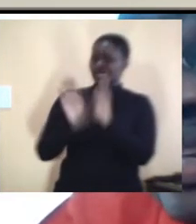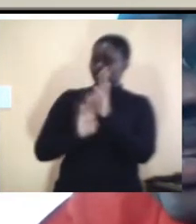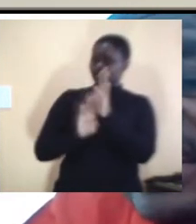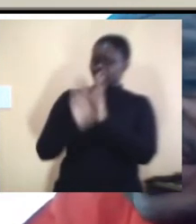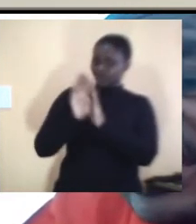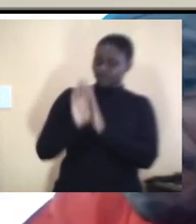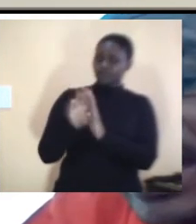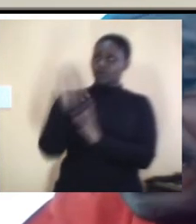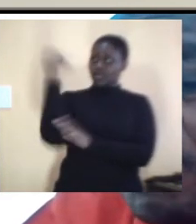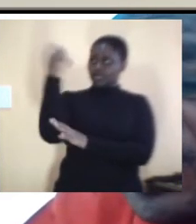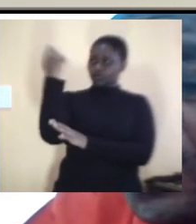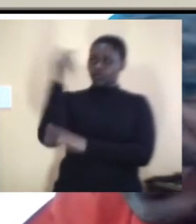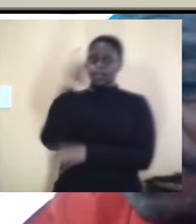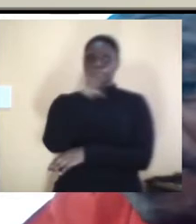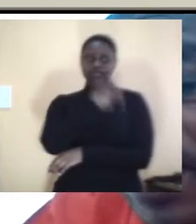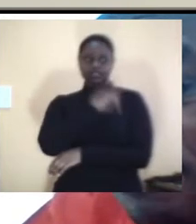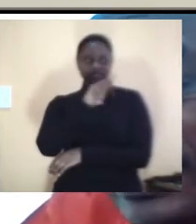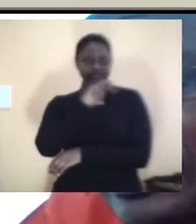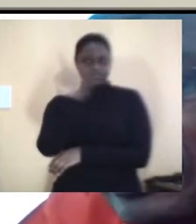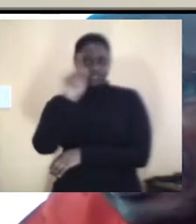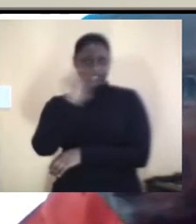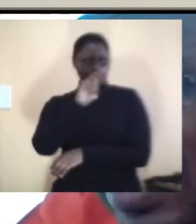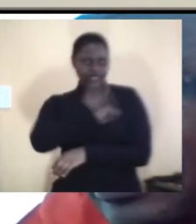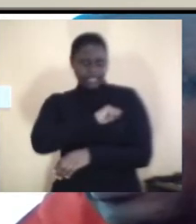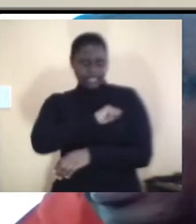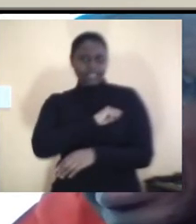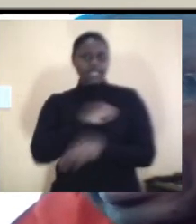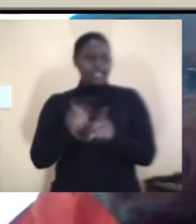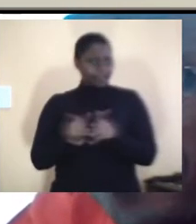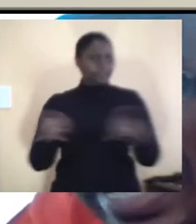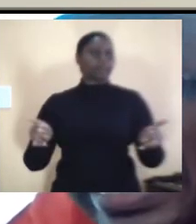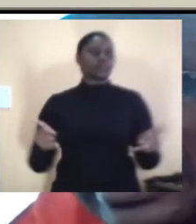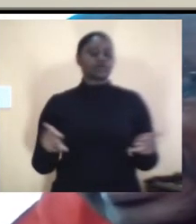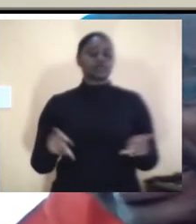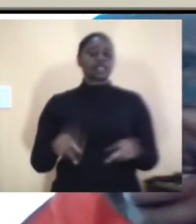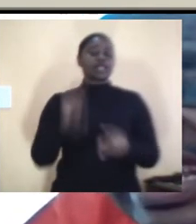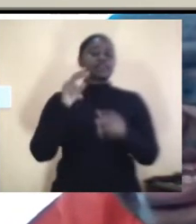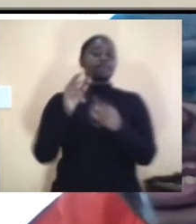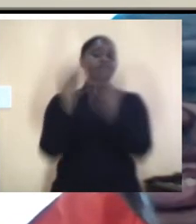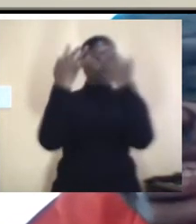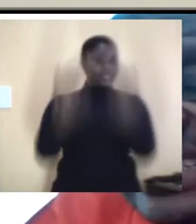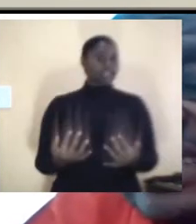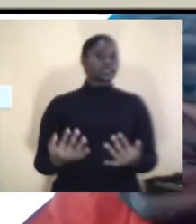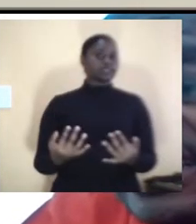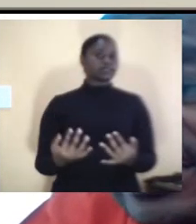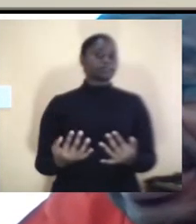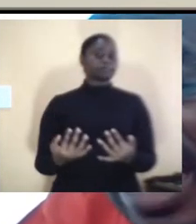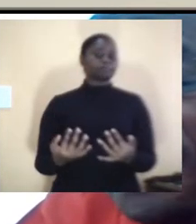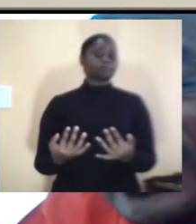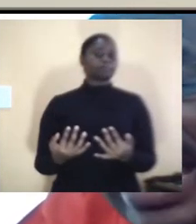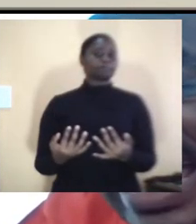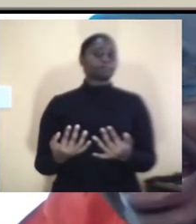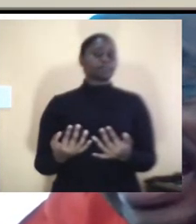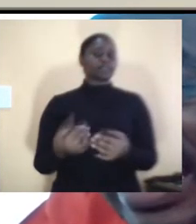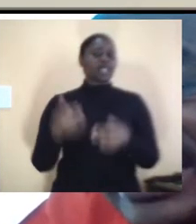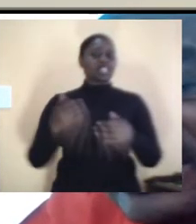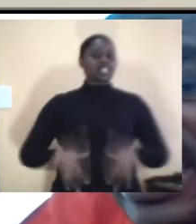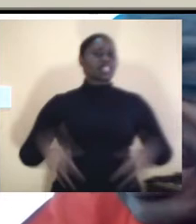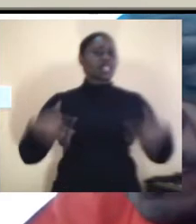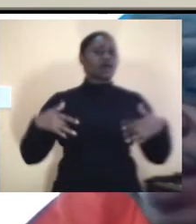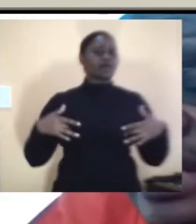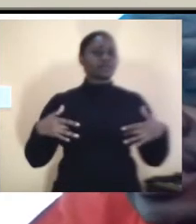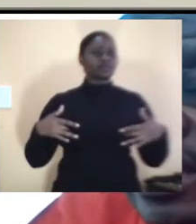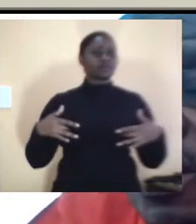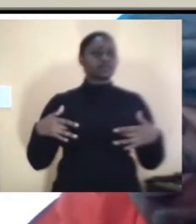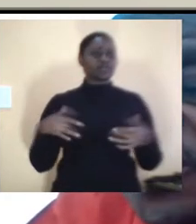rural KZN by pursuant to public servants. The finance elitist lifestyle at